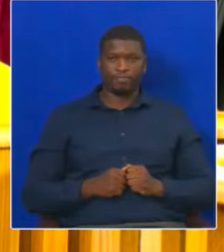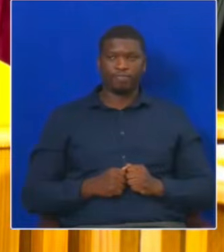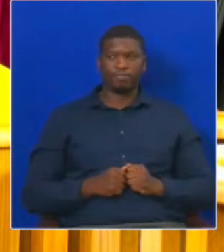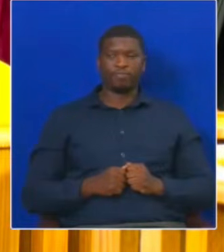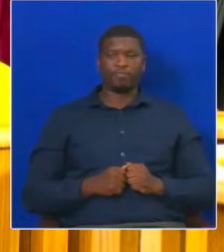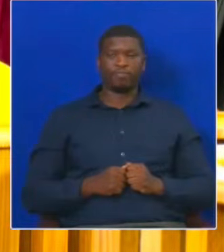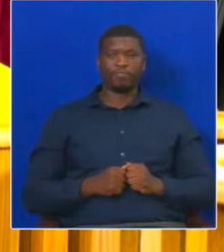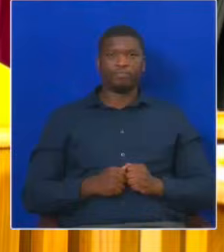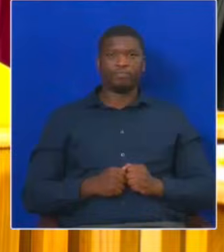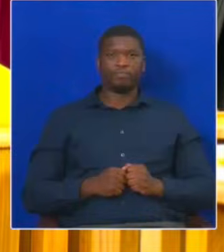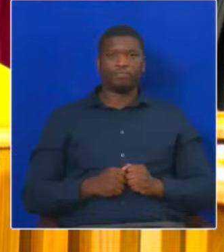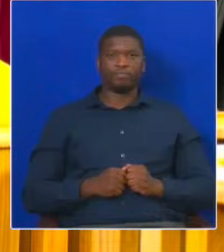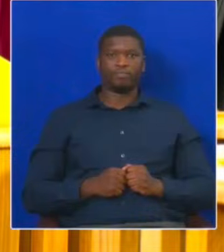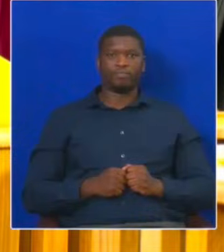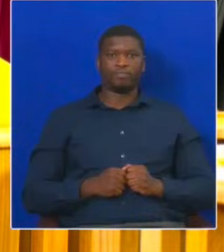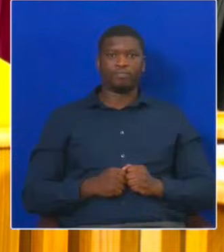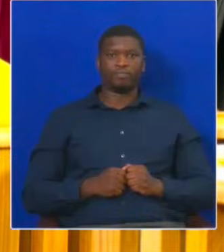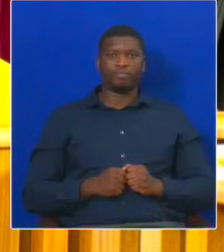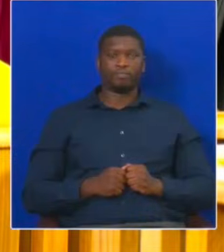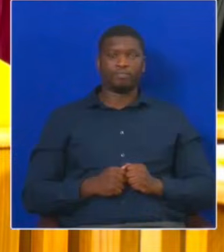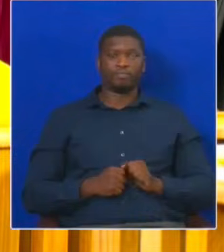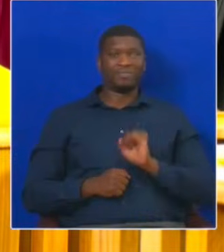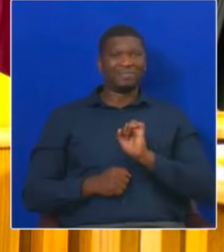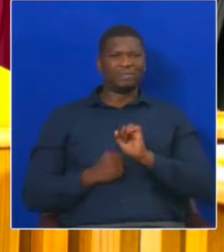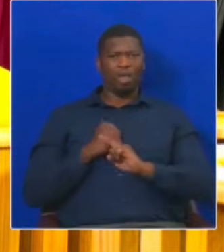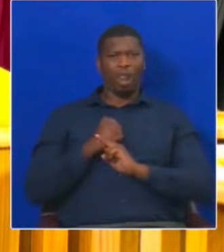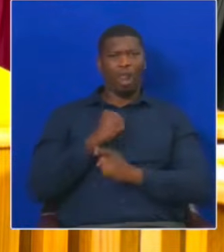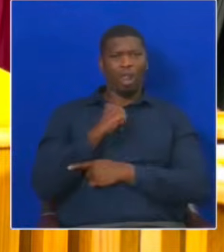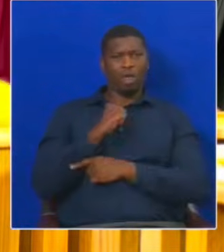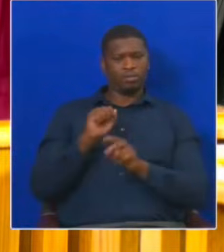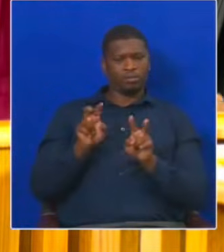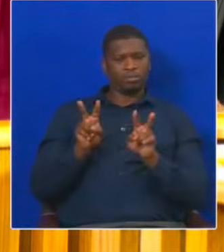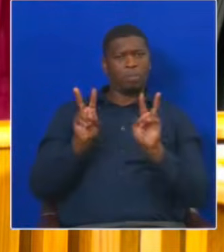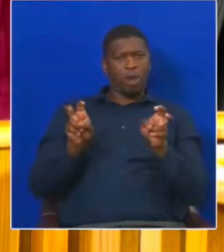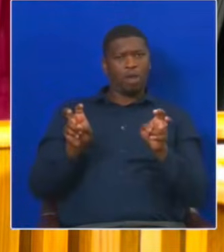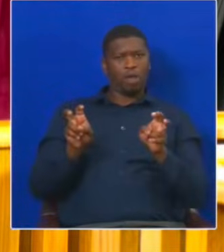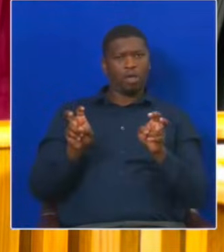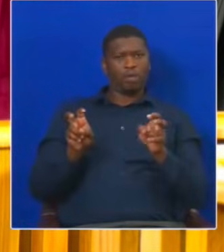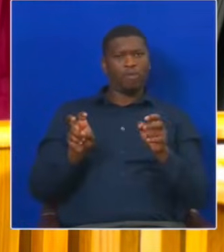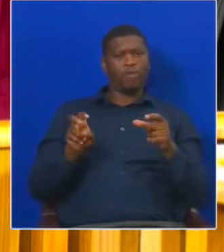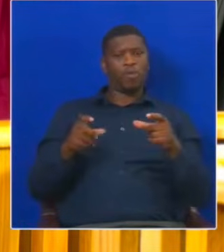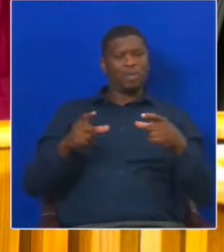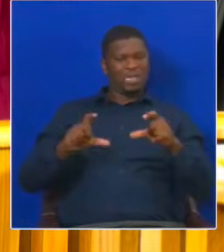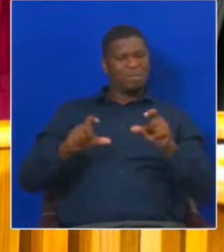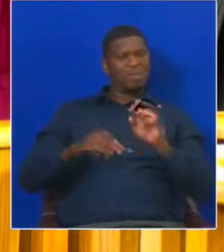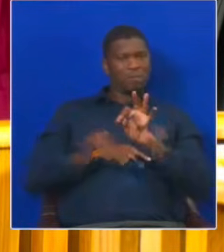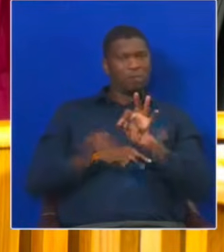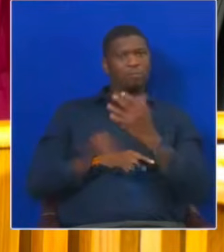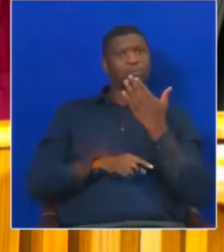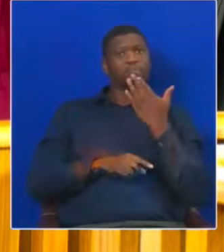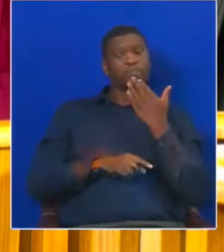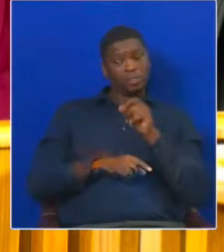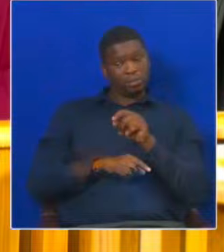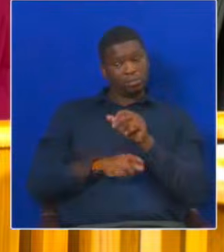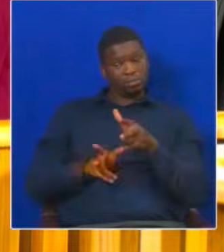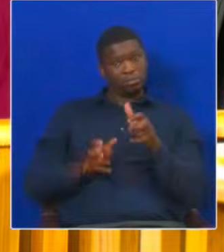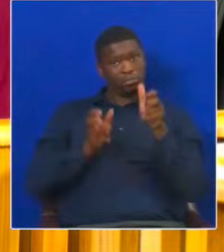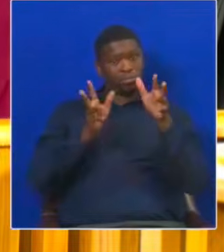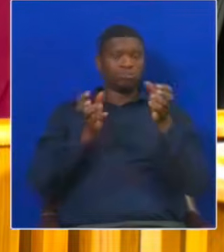is a concluding paragraph to theme 3. Could I please invite you to take the Commission through those? Thank